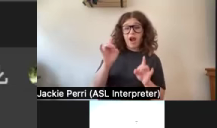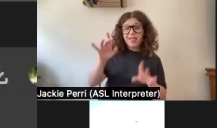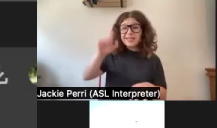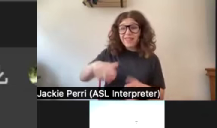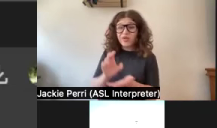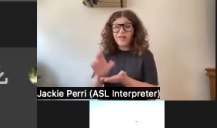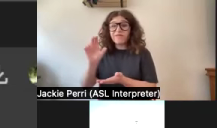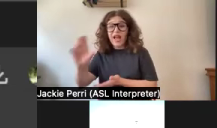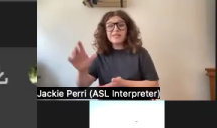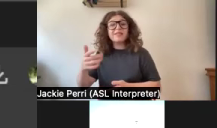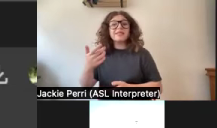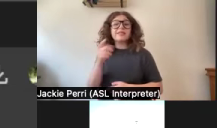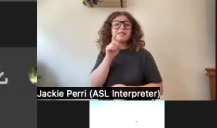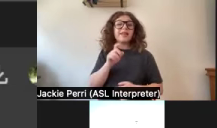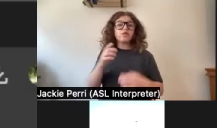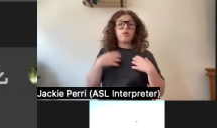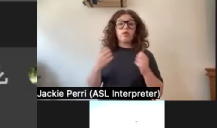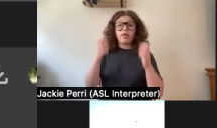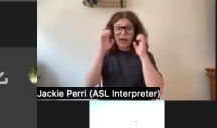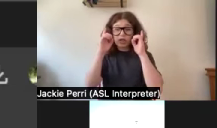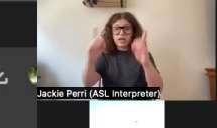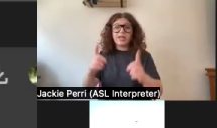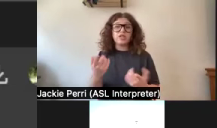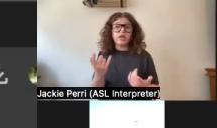education in order to do so.